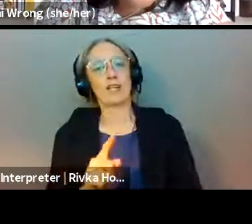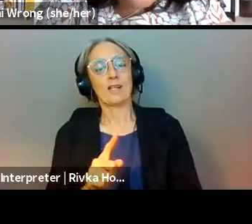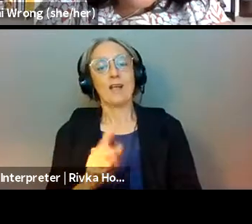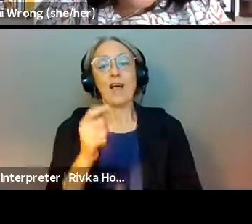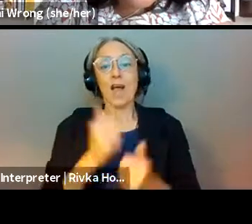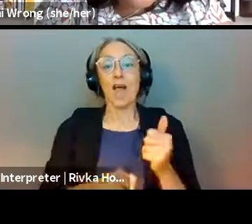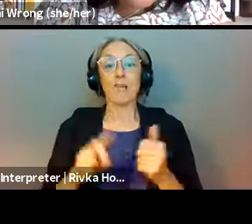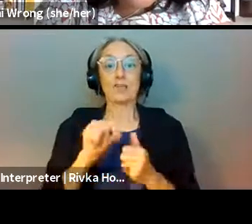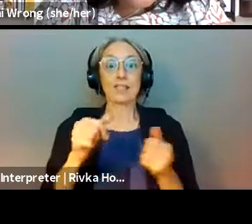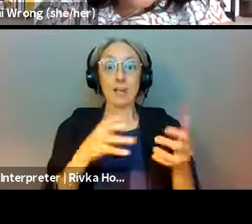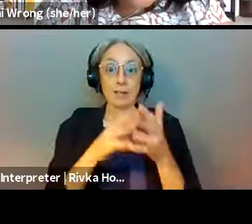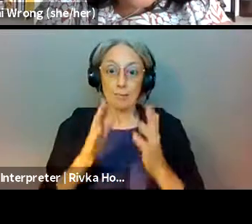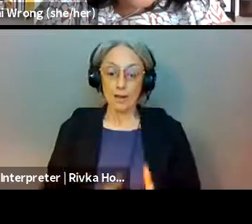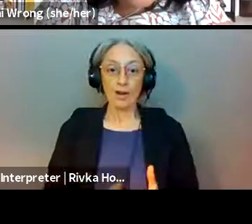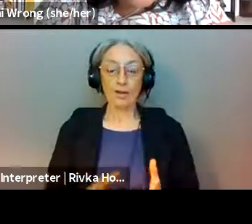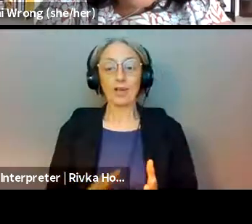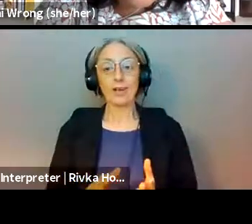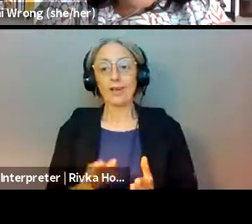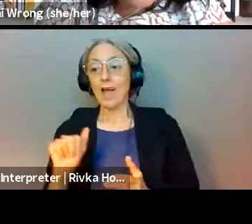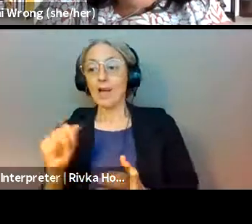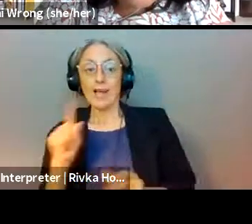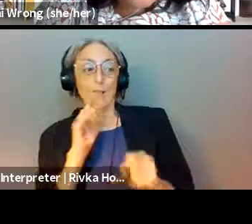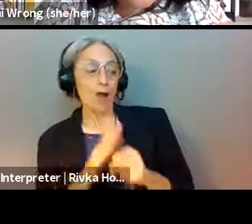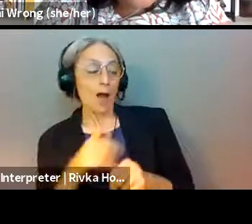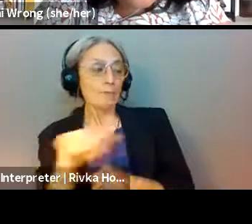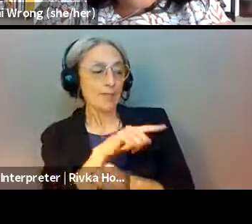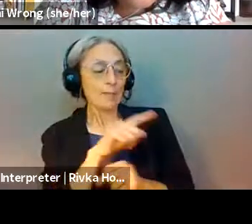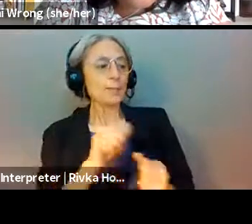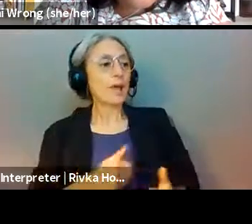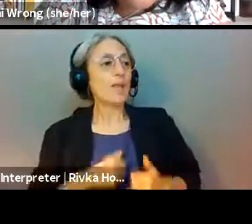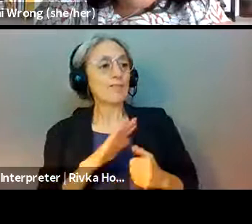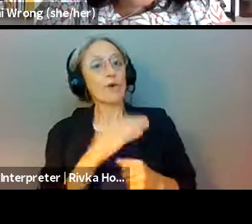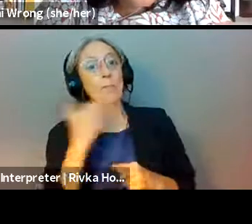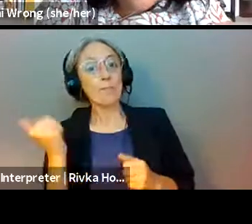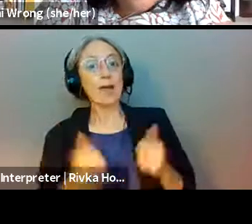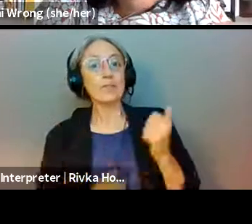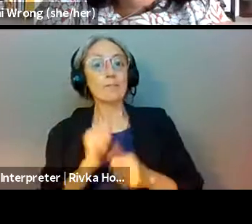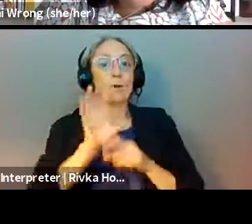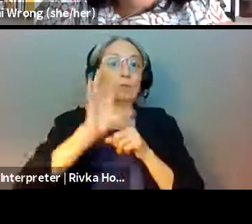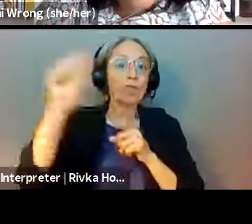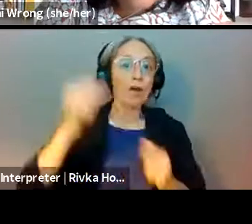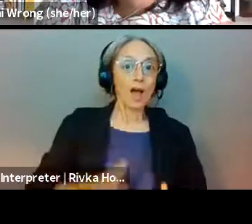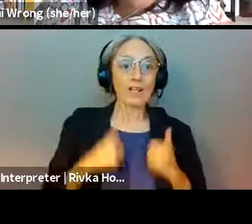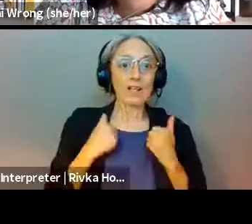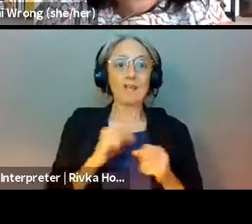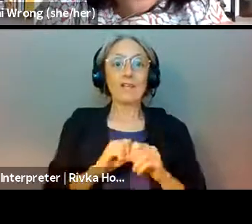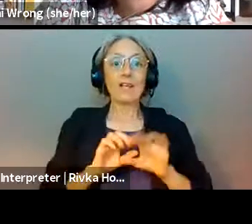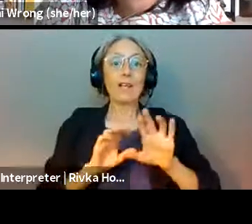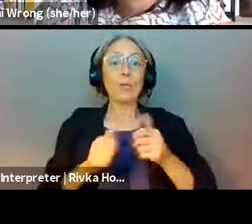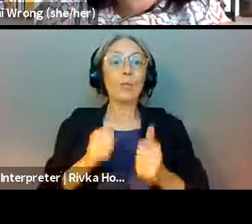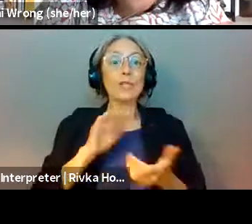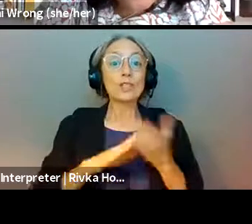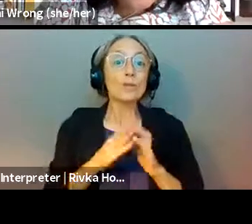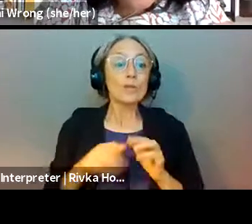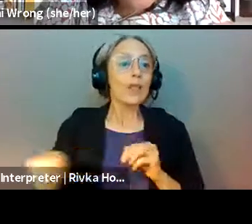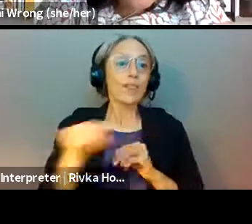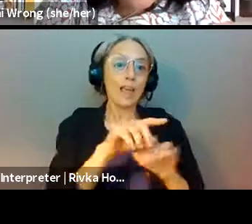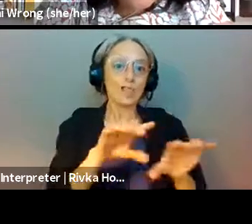American to live their best and most thriving lives in the communities of their choice.